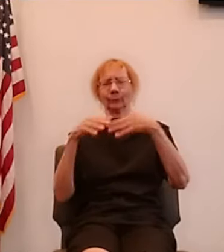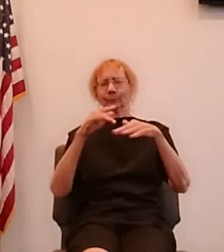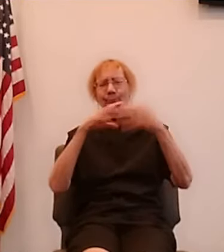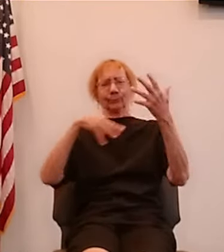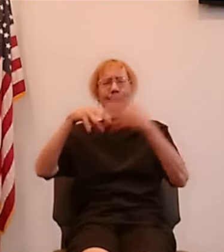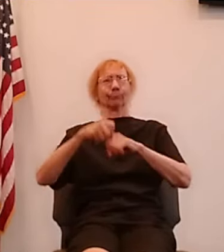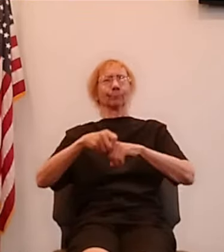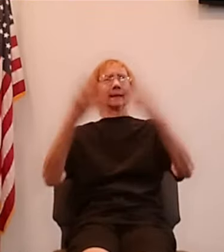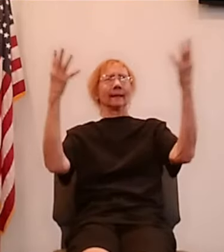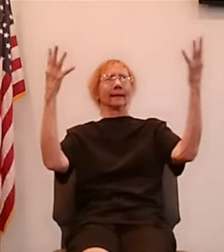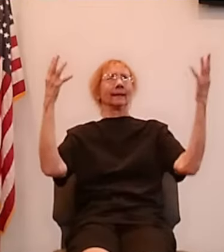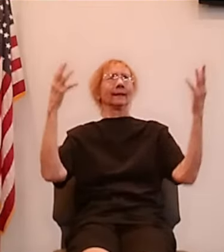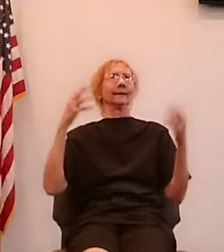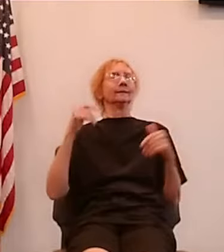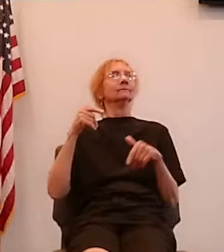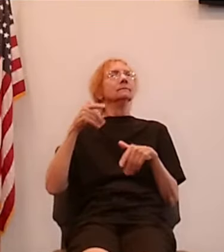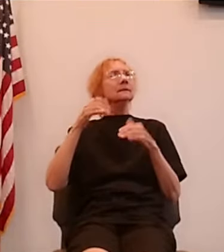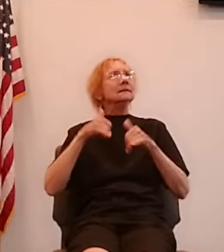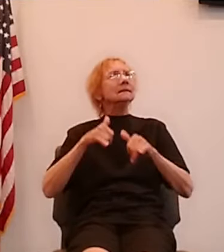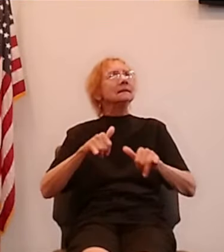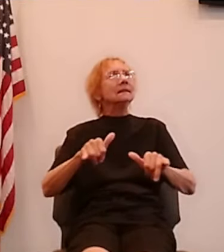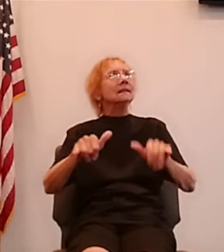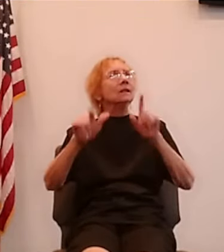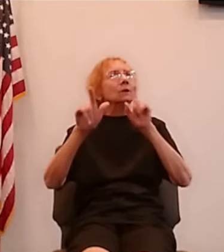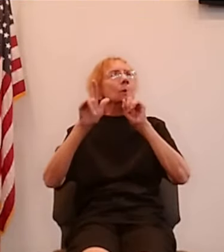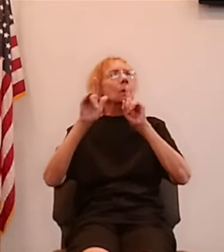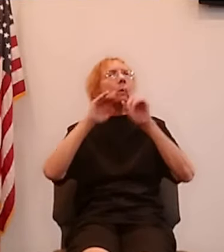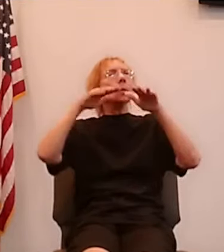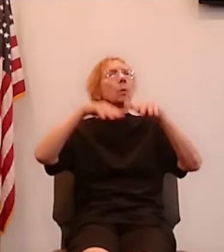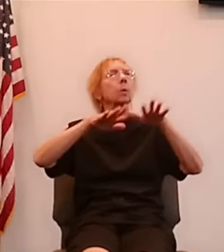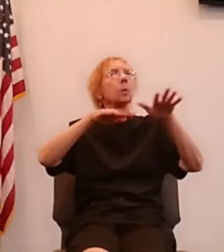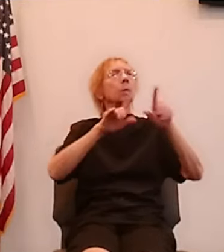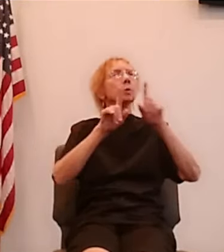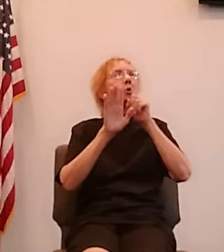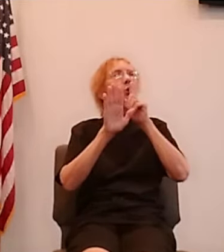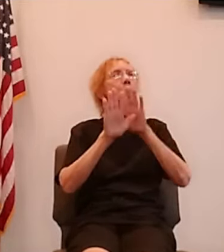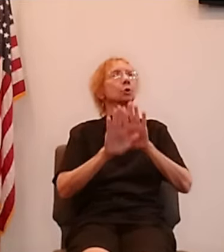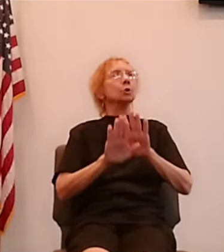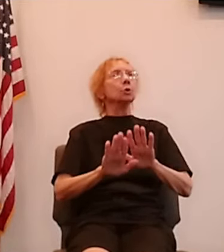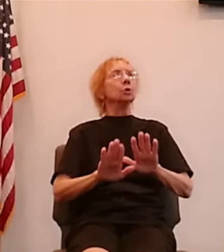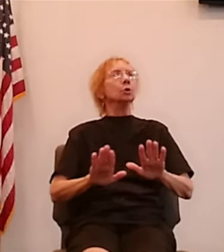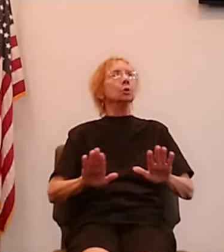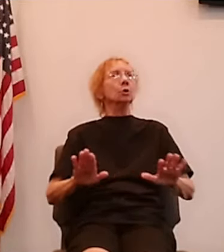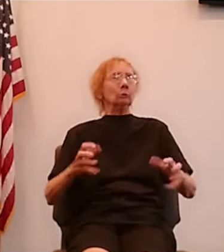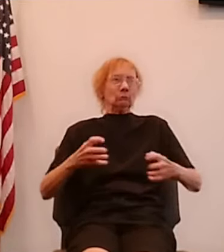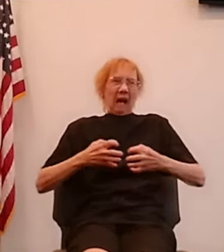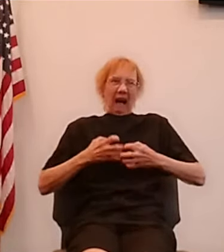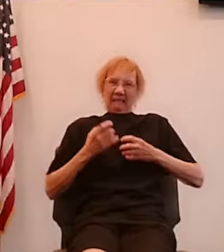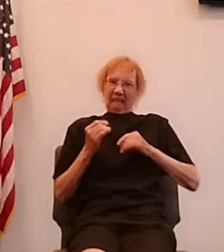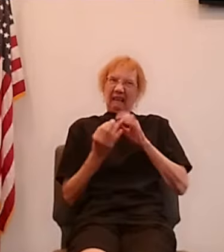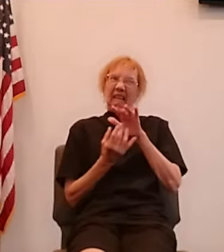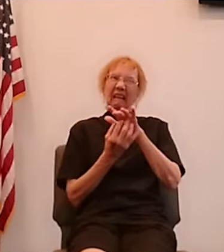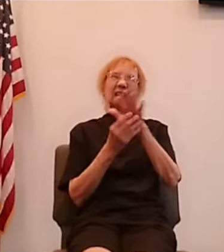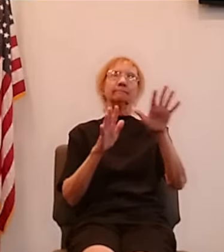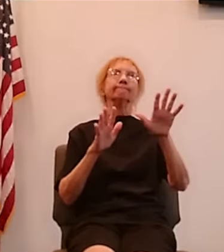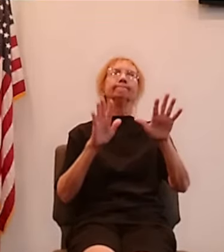still call the sea to still, the rage in me to still